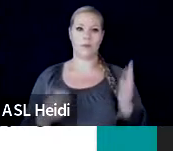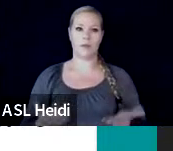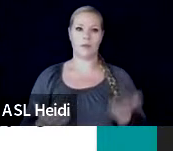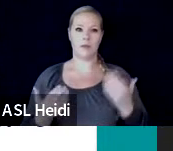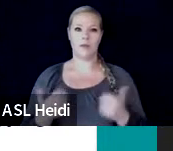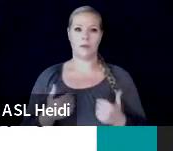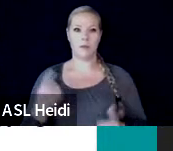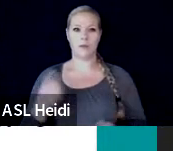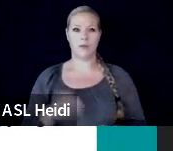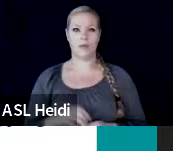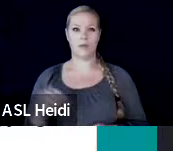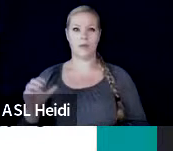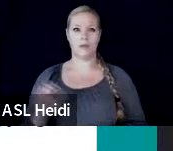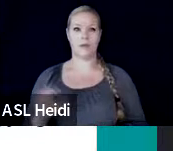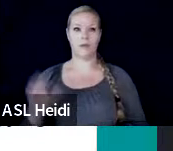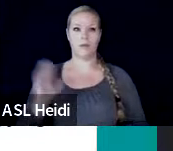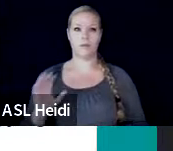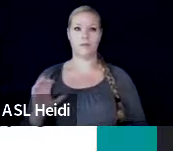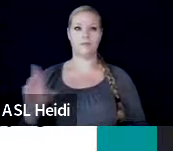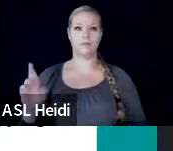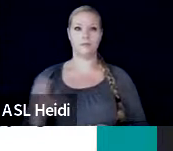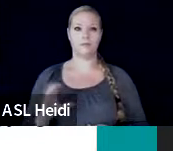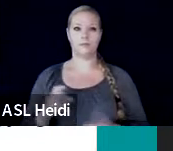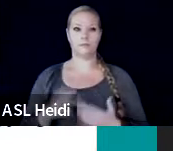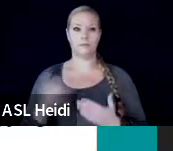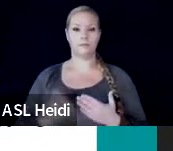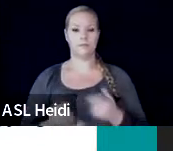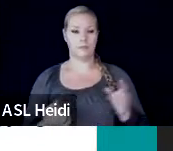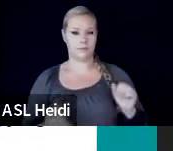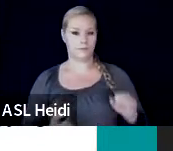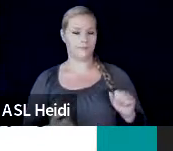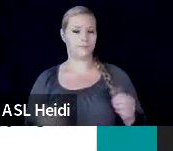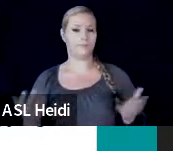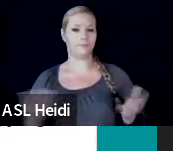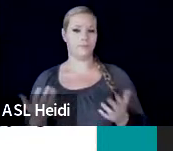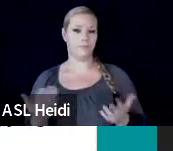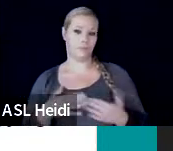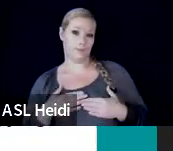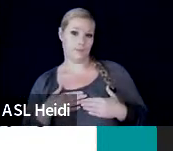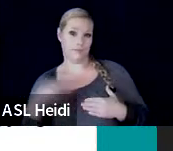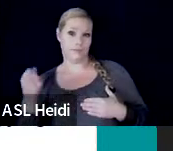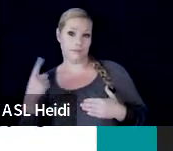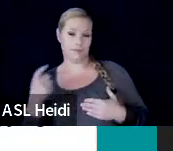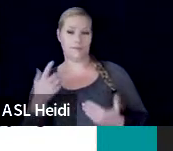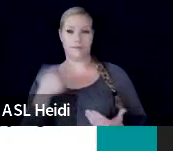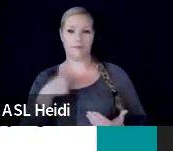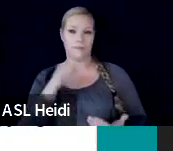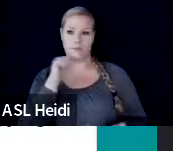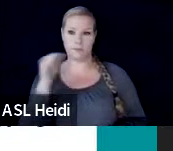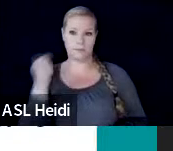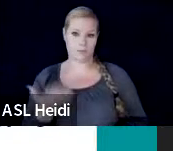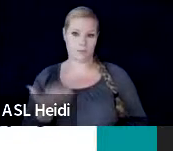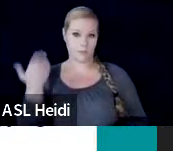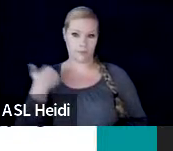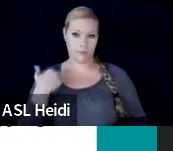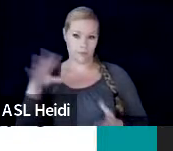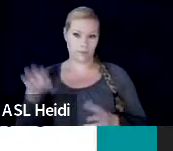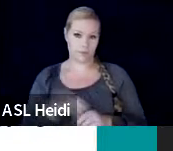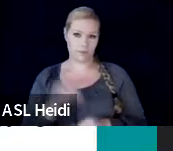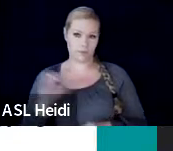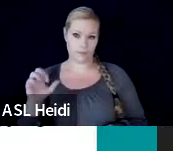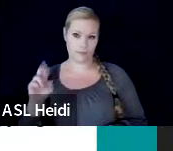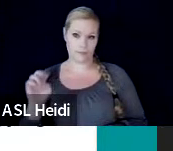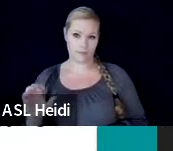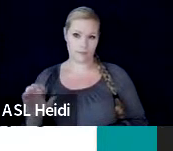project? So largely what was, as far as my understanding, I wasn't on the CRC project, but